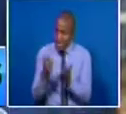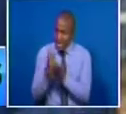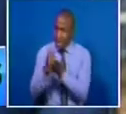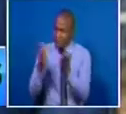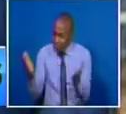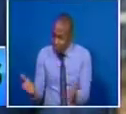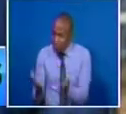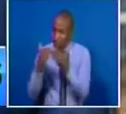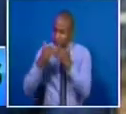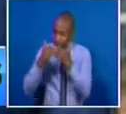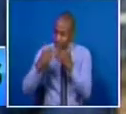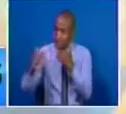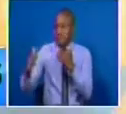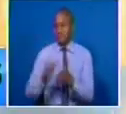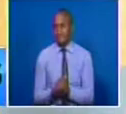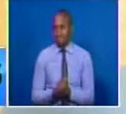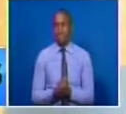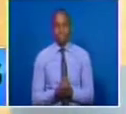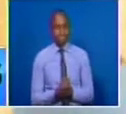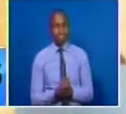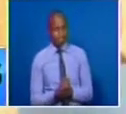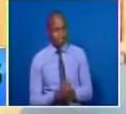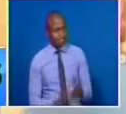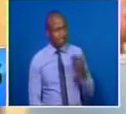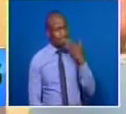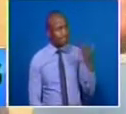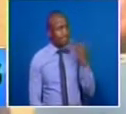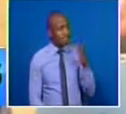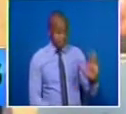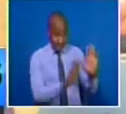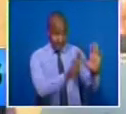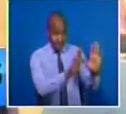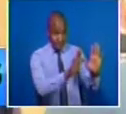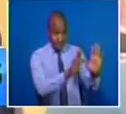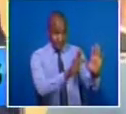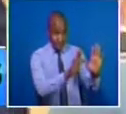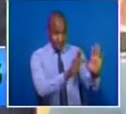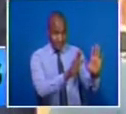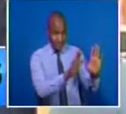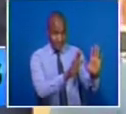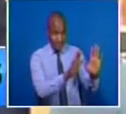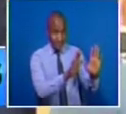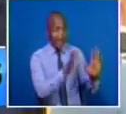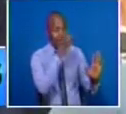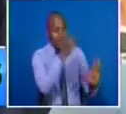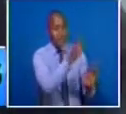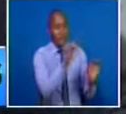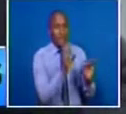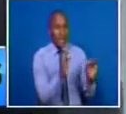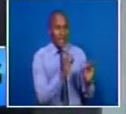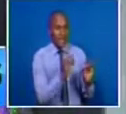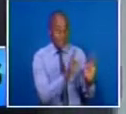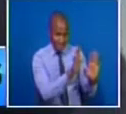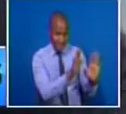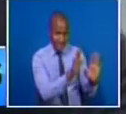forward. All right. We are, I'll come back to I'm Daisy like in a moment. I'm not ignoring you. Why would I do something like